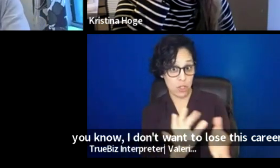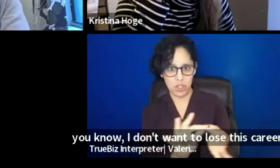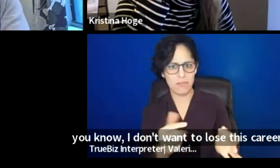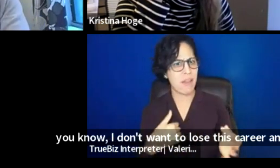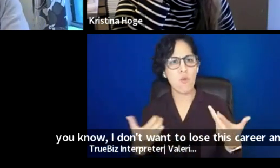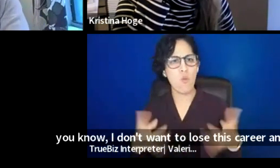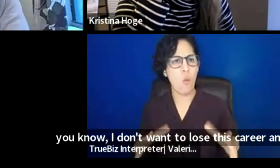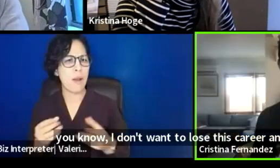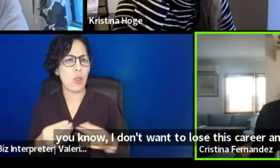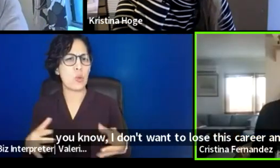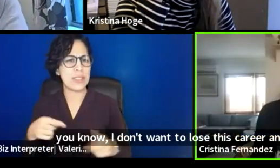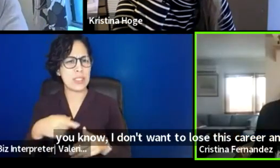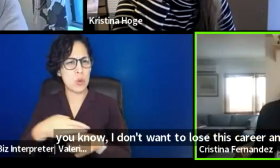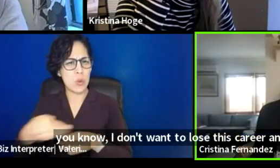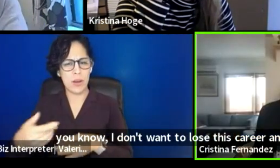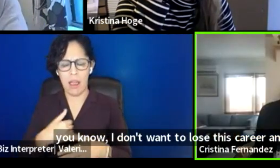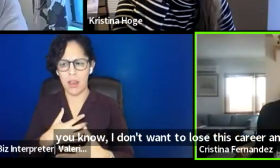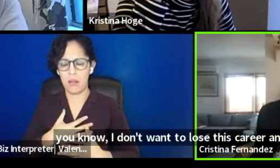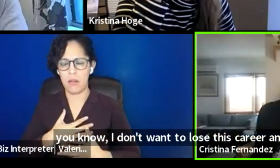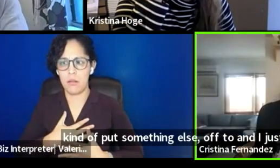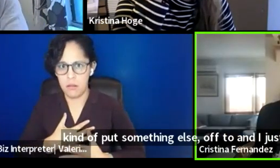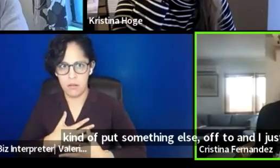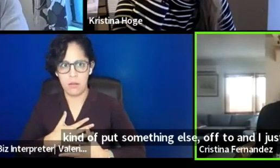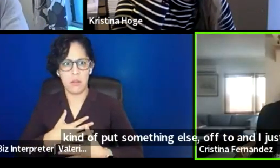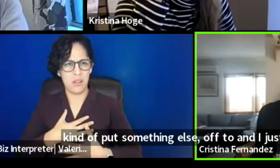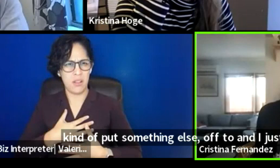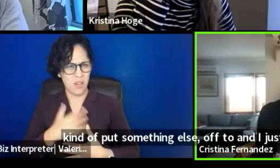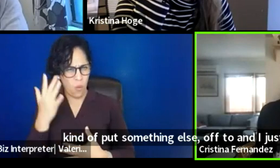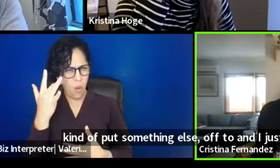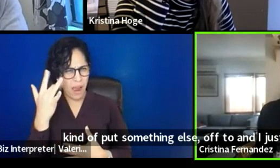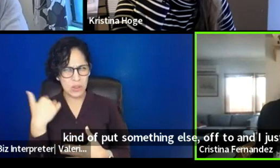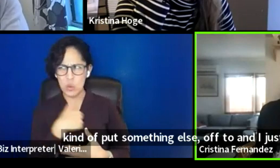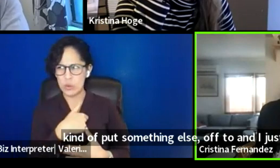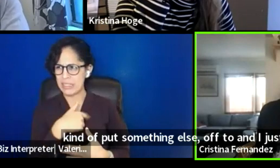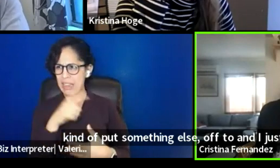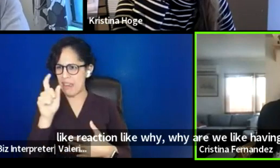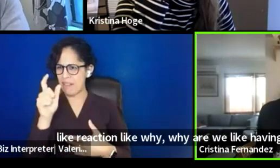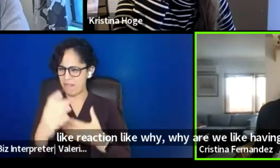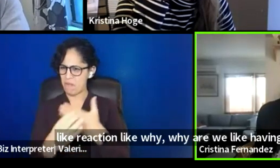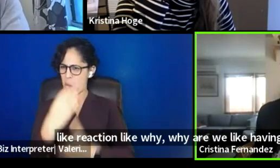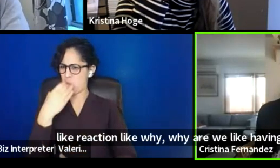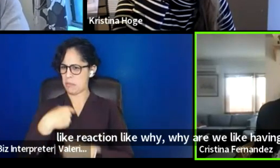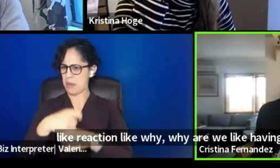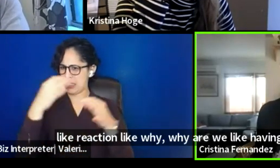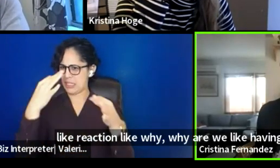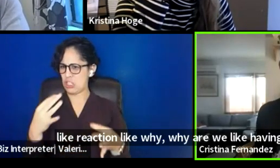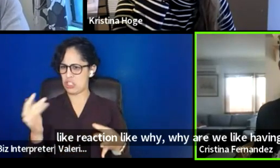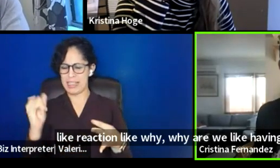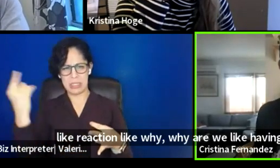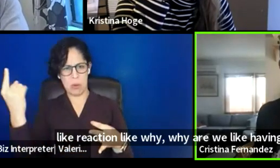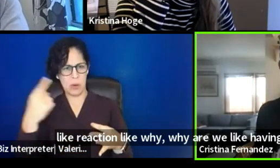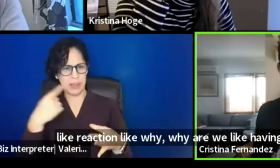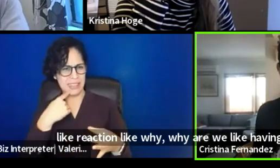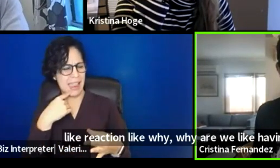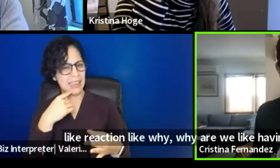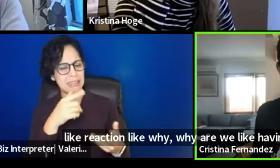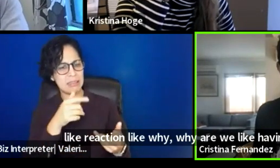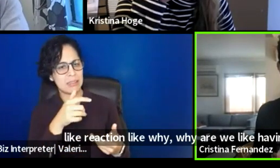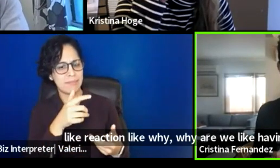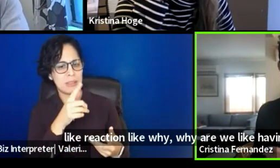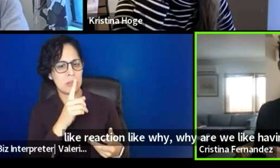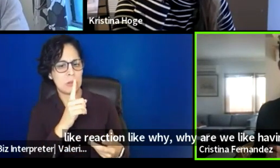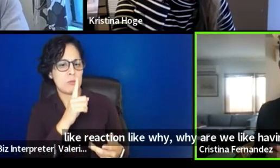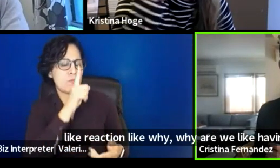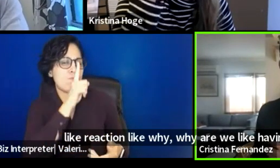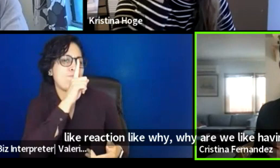And I just had this like reaction of like, why are we like having to like be told stuff, like keep something a secret? It's just like, you know,